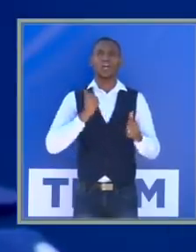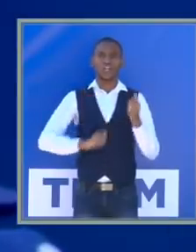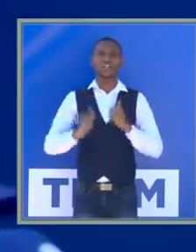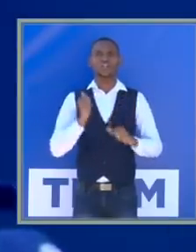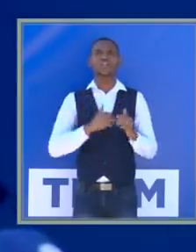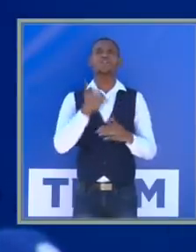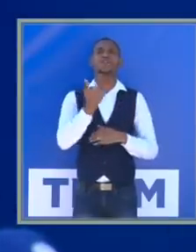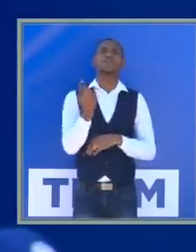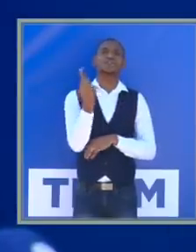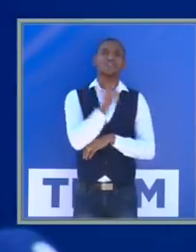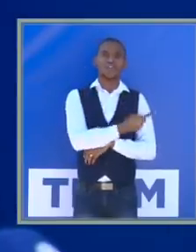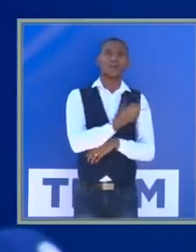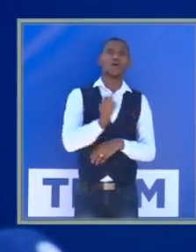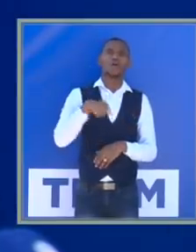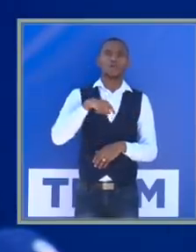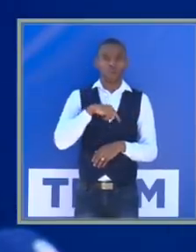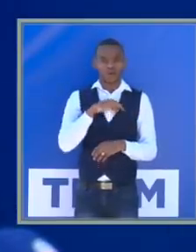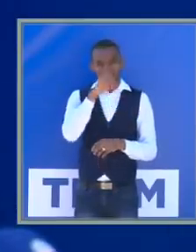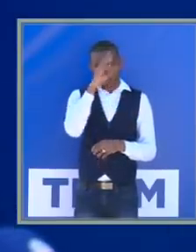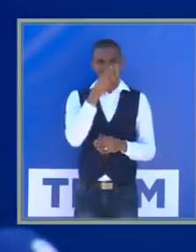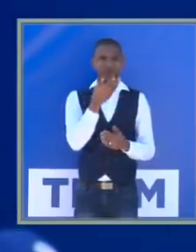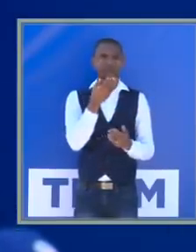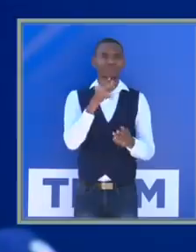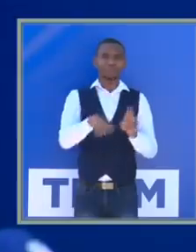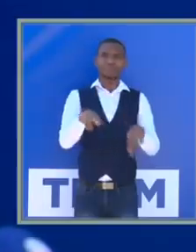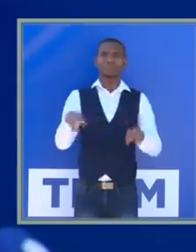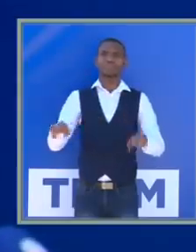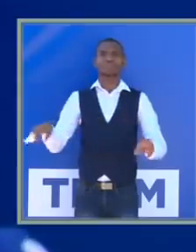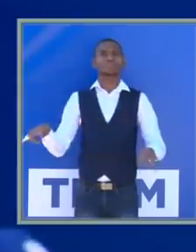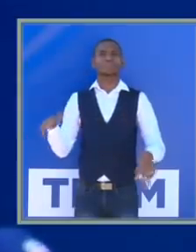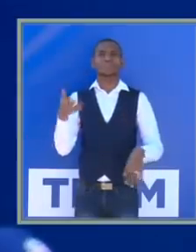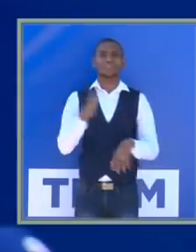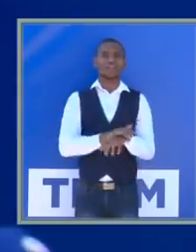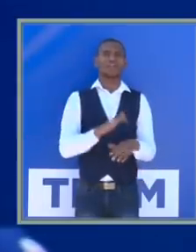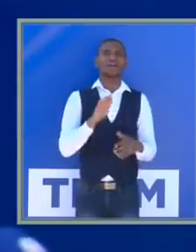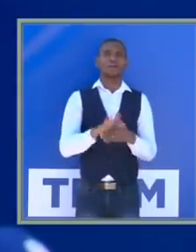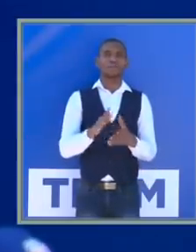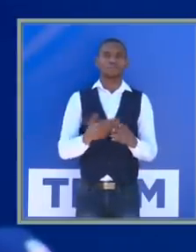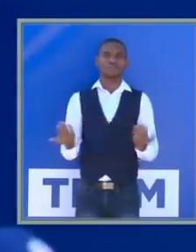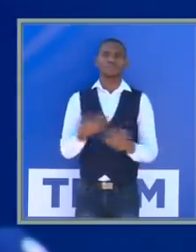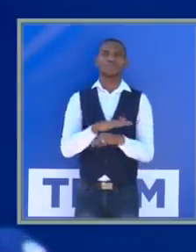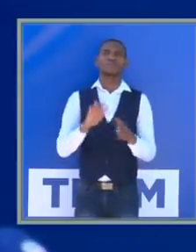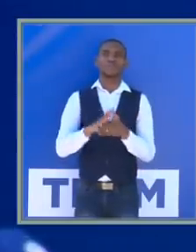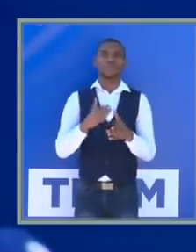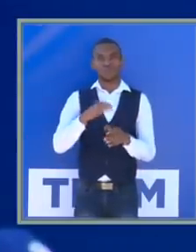following day, we were picking up miners buried on the ground because of the force of the